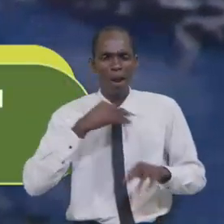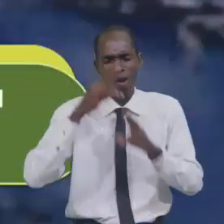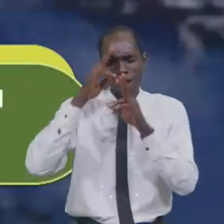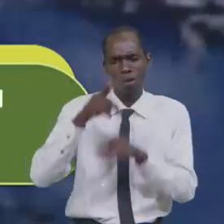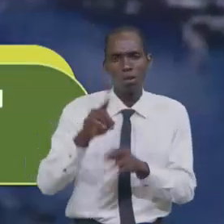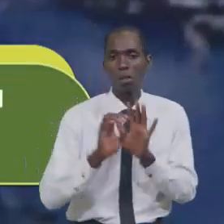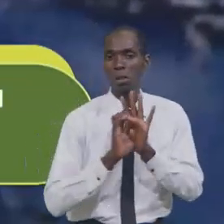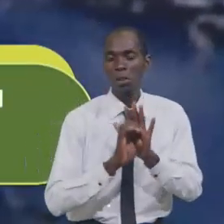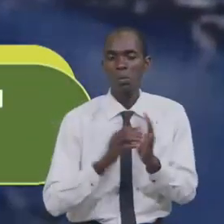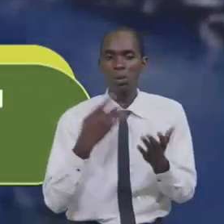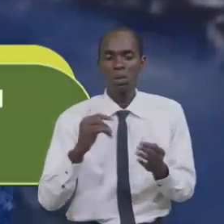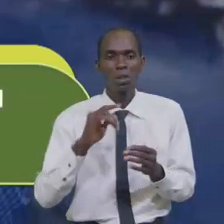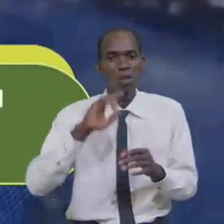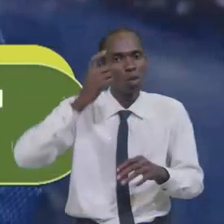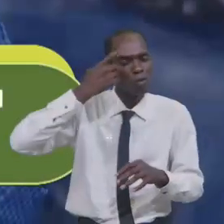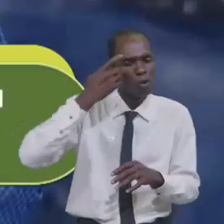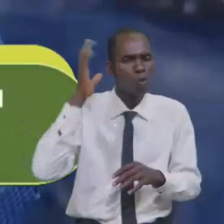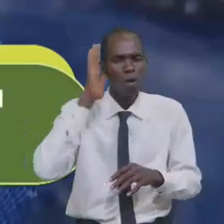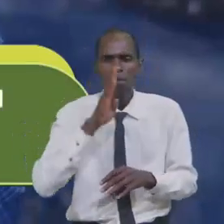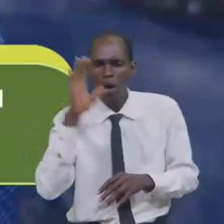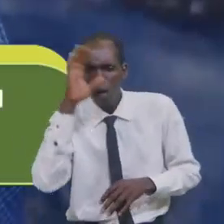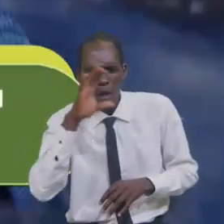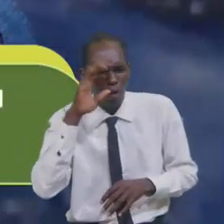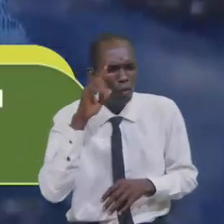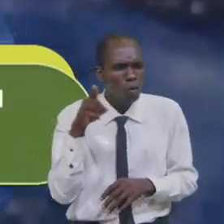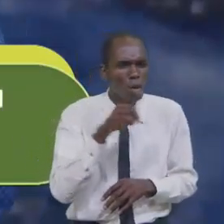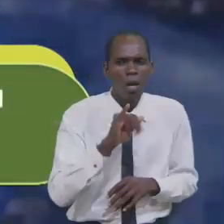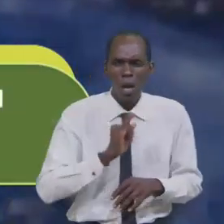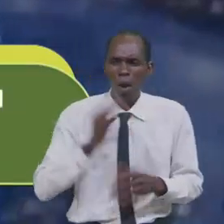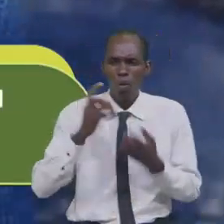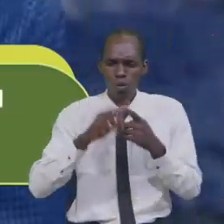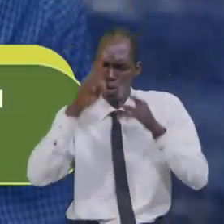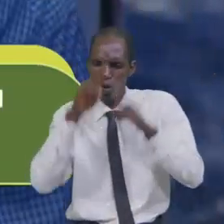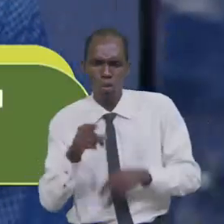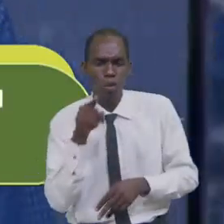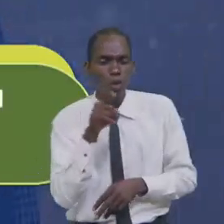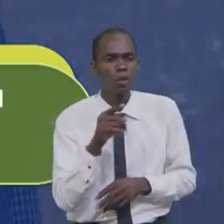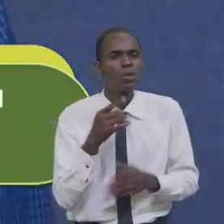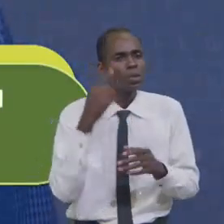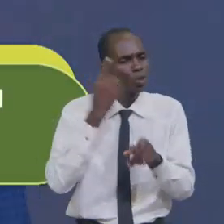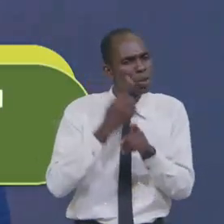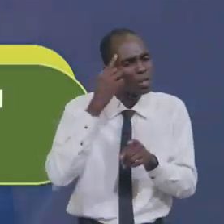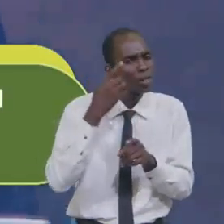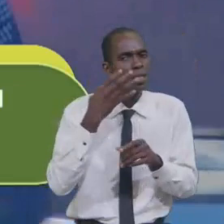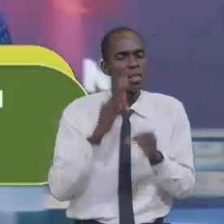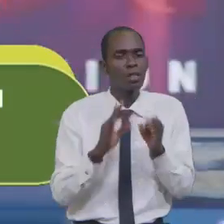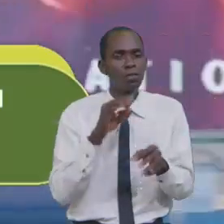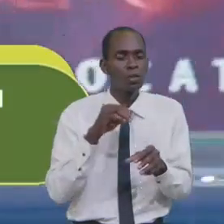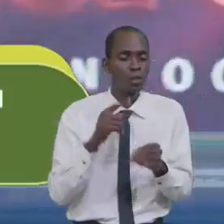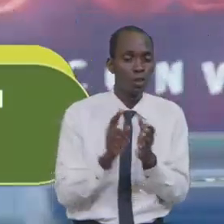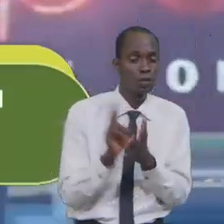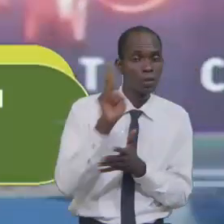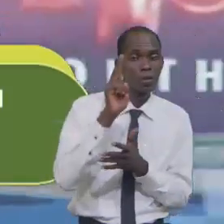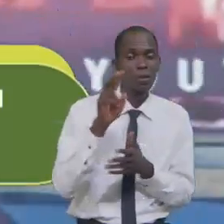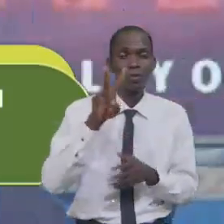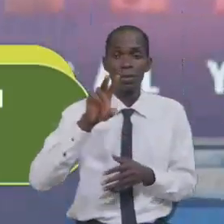our state will be searching for you and then says, I will honor you? Can you think if the university, the VC will be